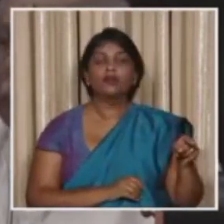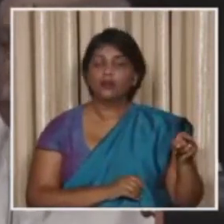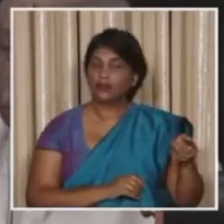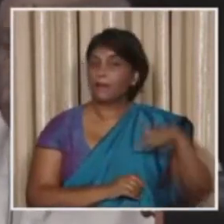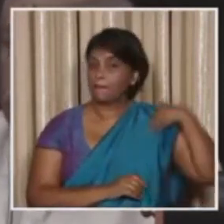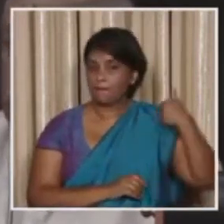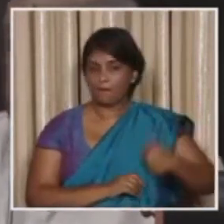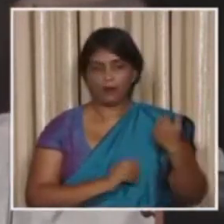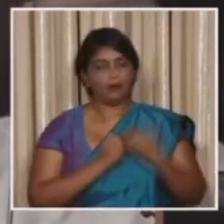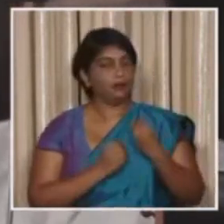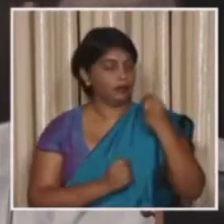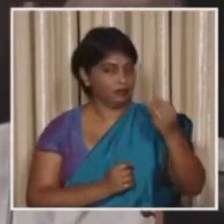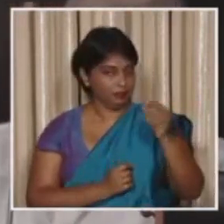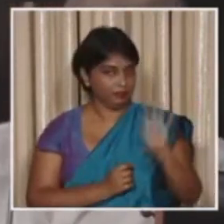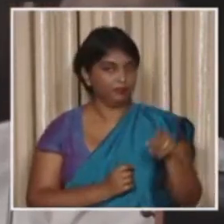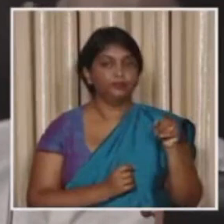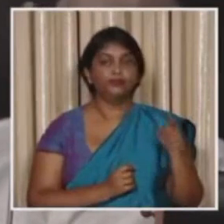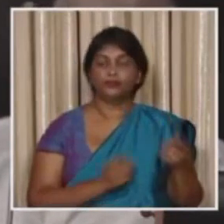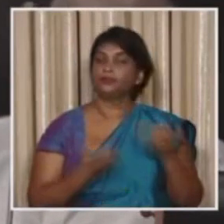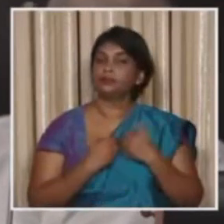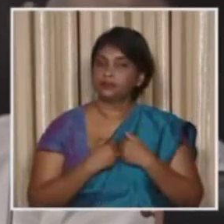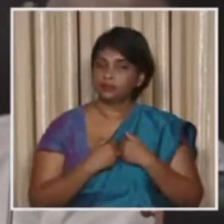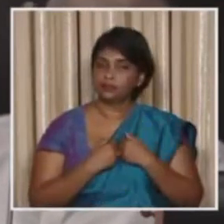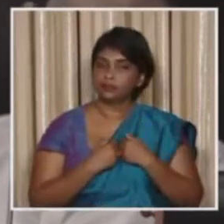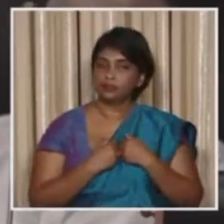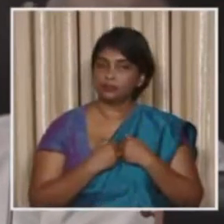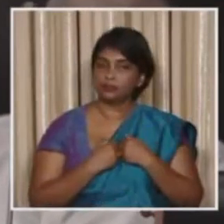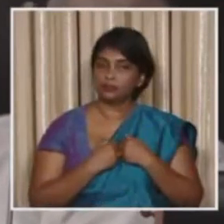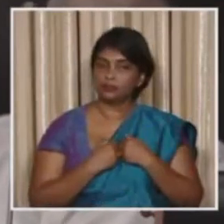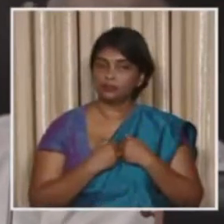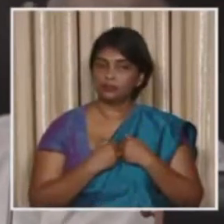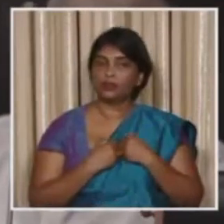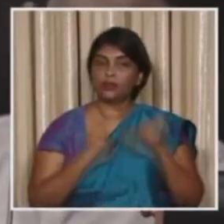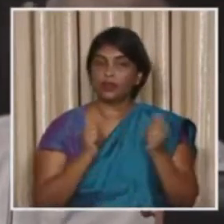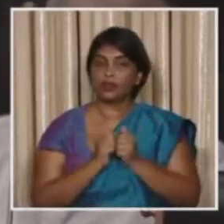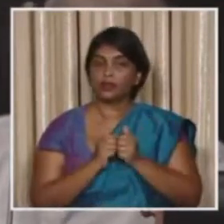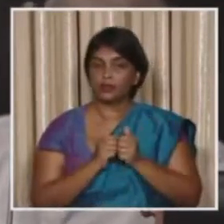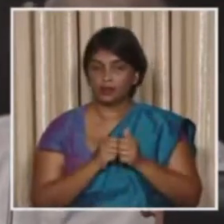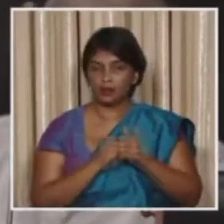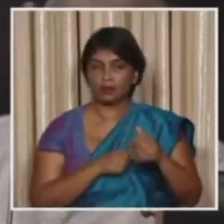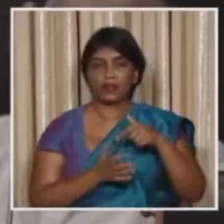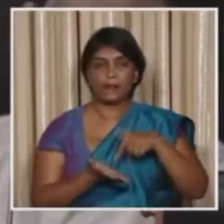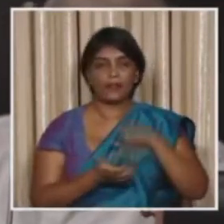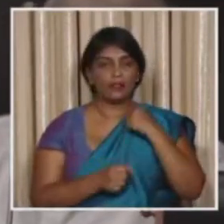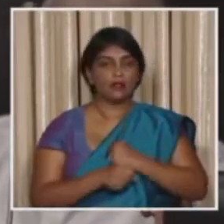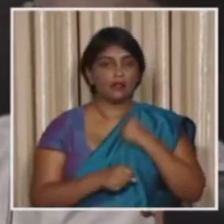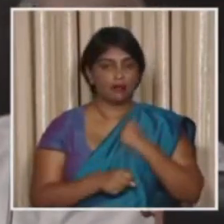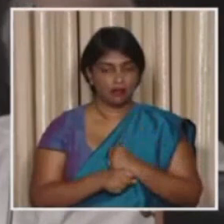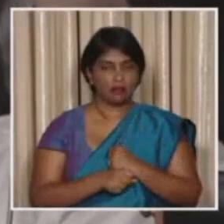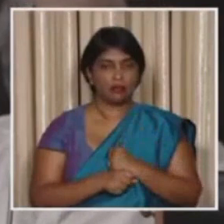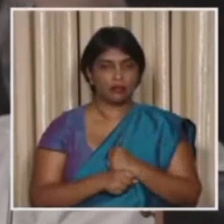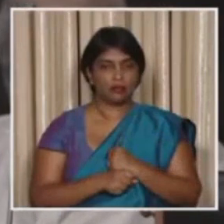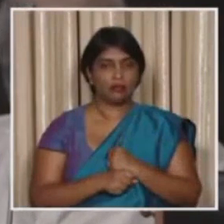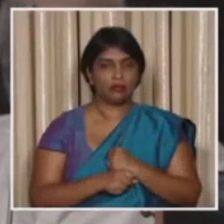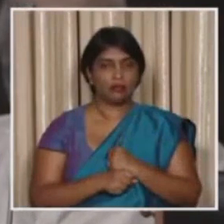priority list of irrigation works. Talks are presently continuing on the river for Jaffna, which should bring fresh water